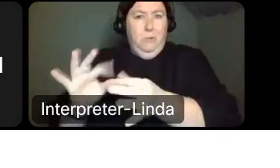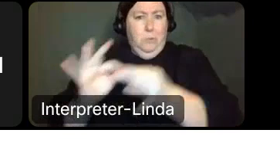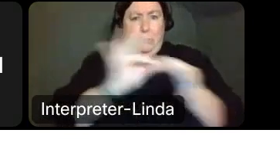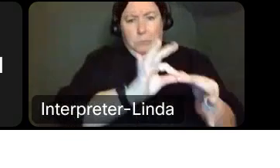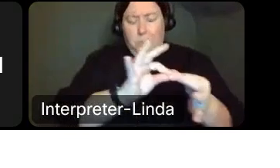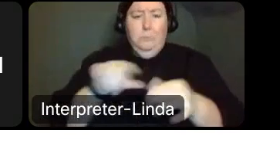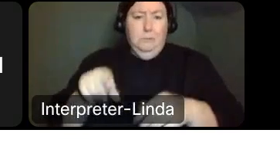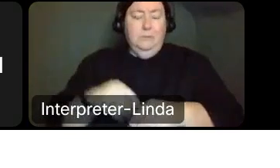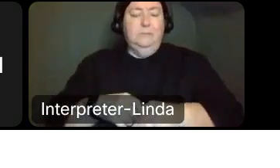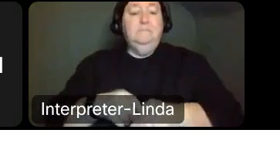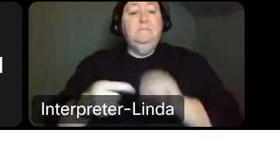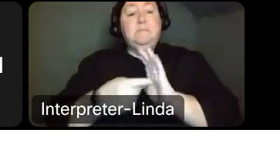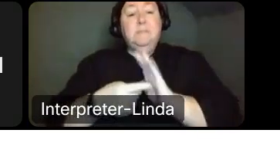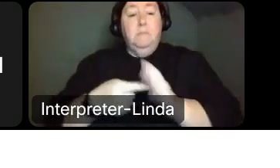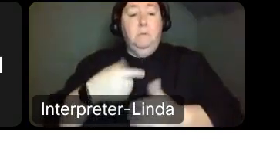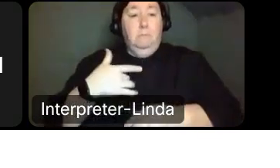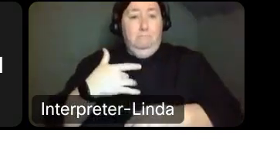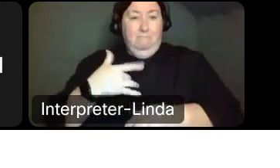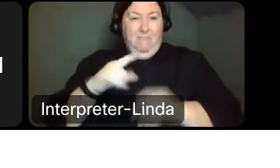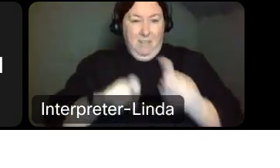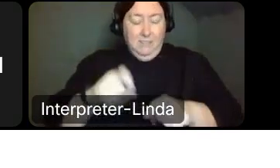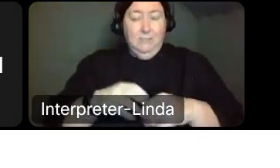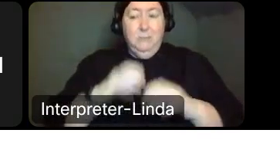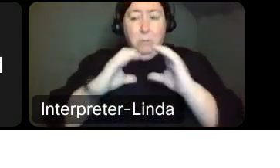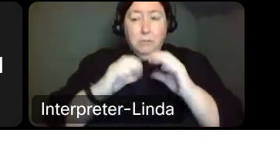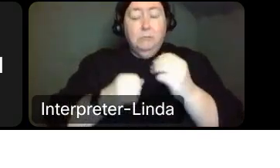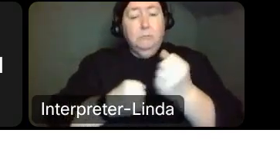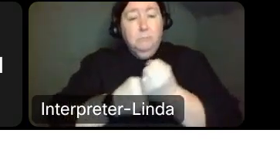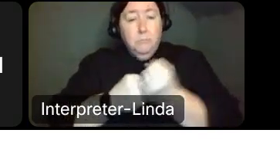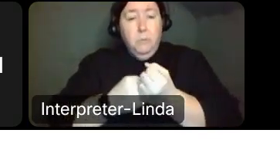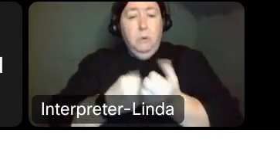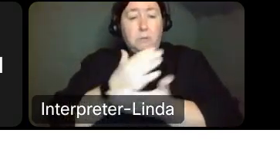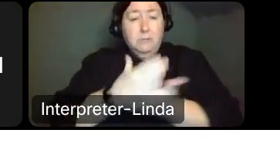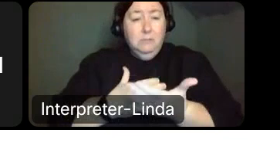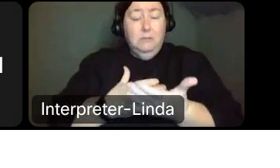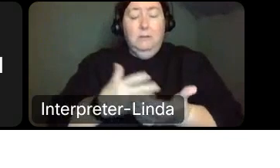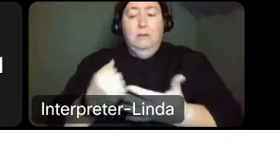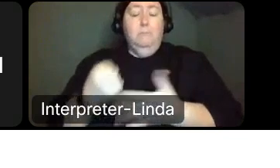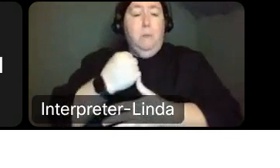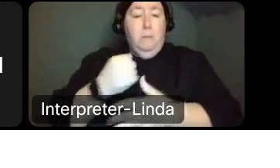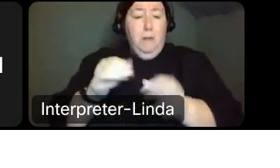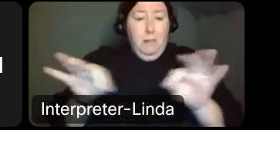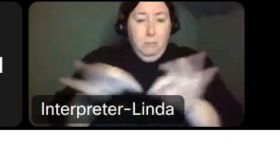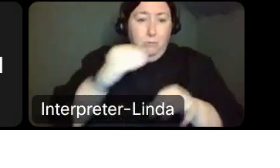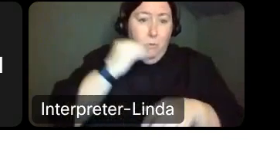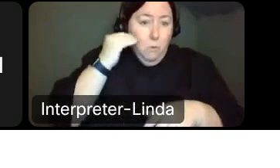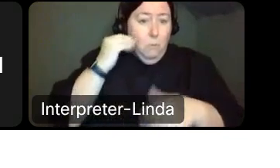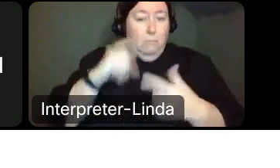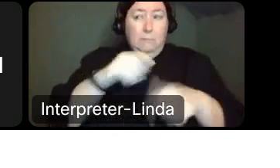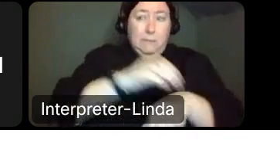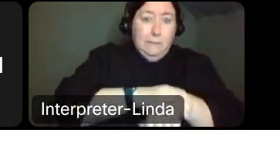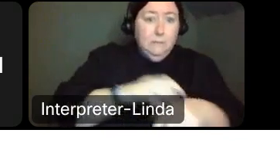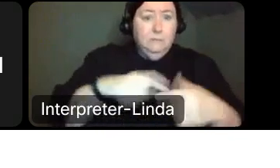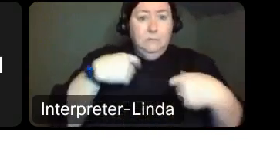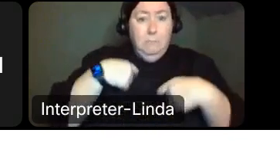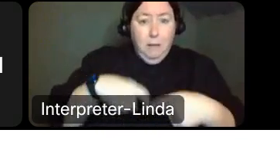So for example, we ask early on in the communication and support section, what's the primary language used in the home? Is there a second language spoken in the